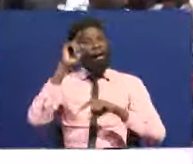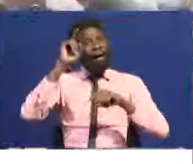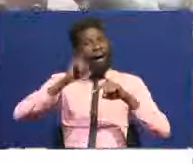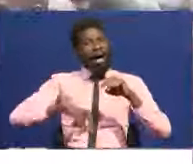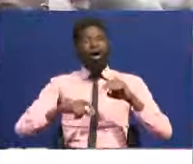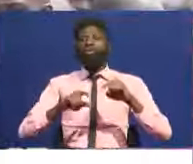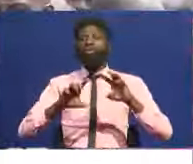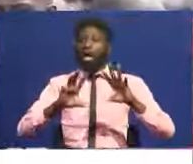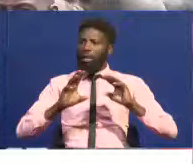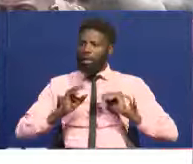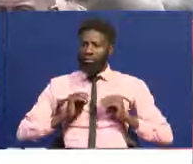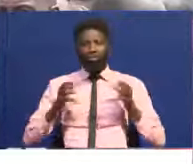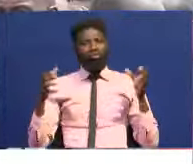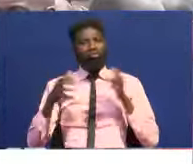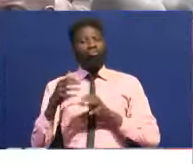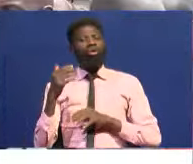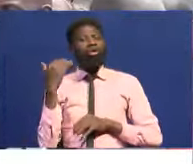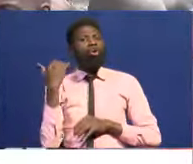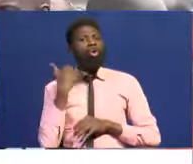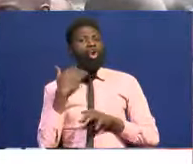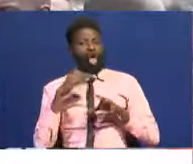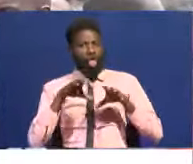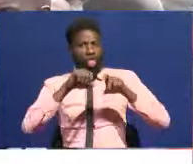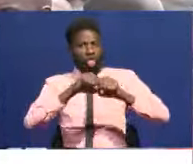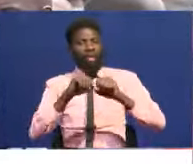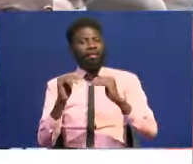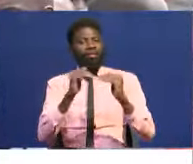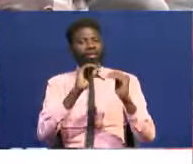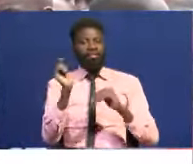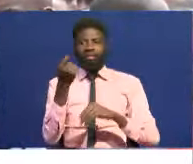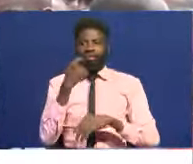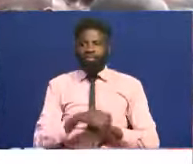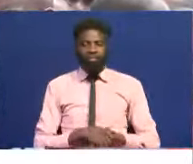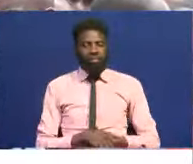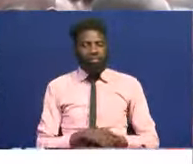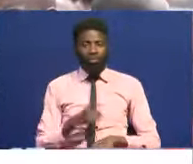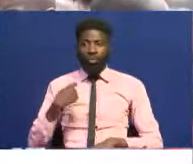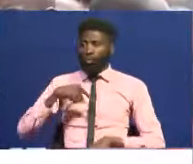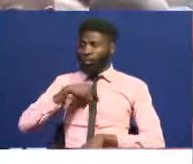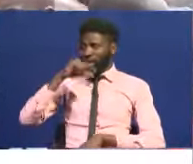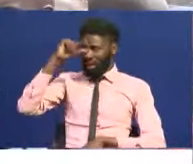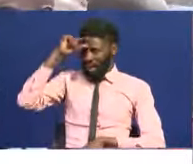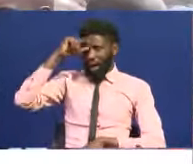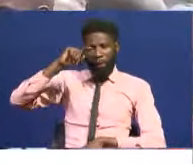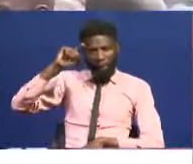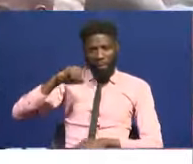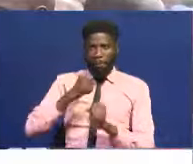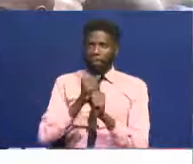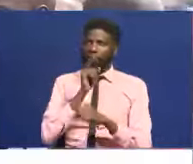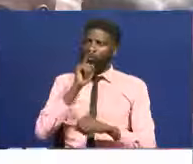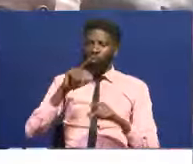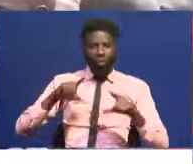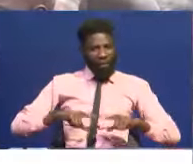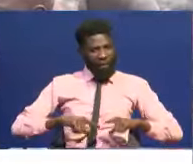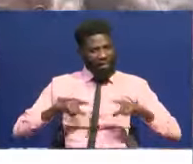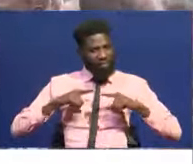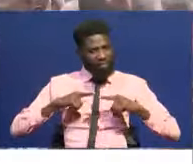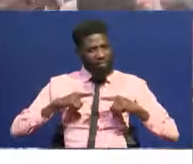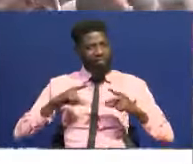haramu. We have a government to ensure that life and property is safe and secure, and we will do